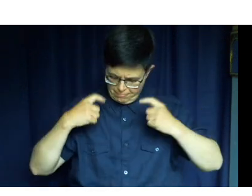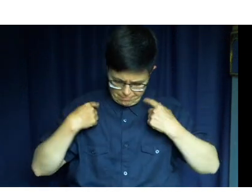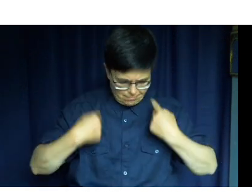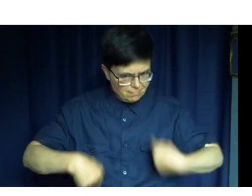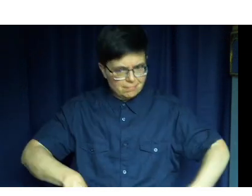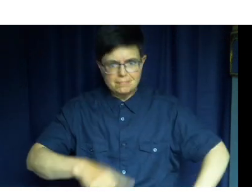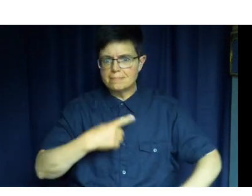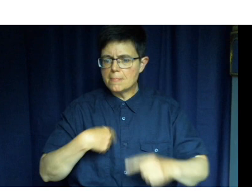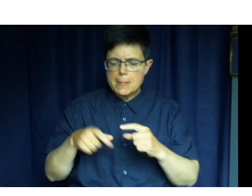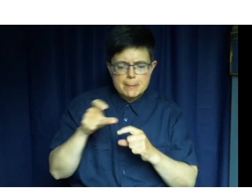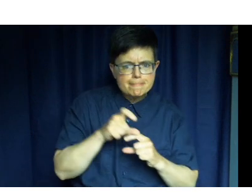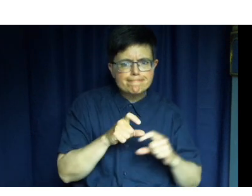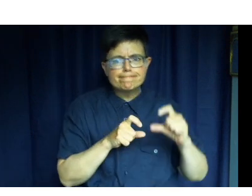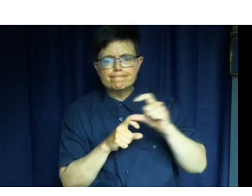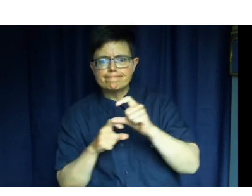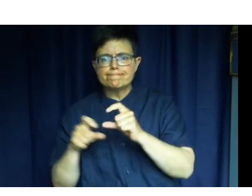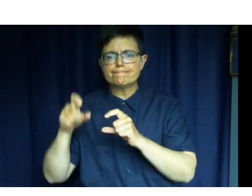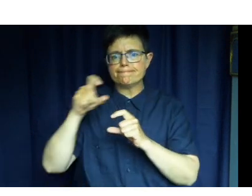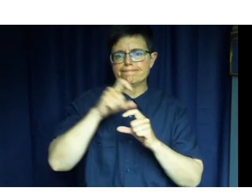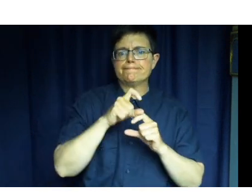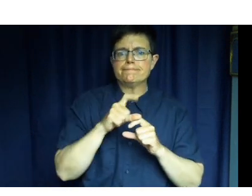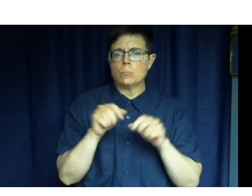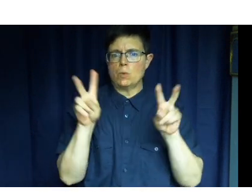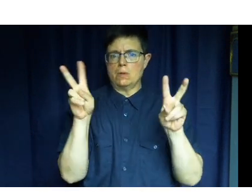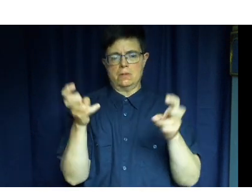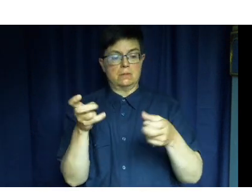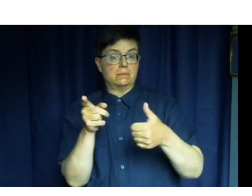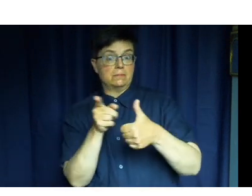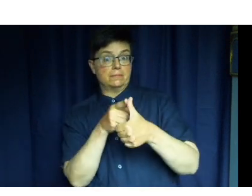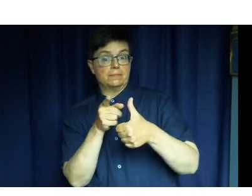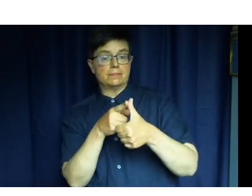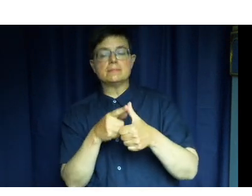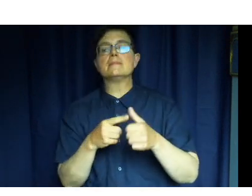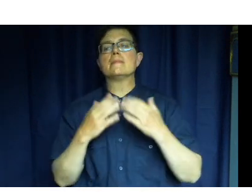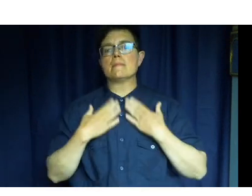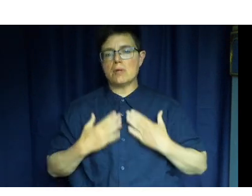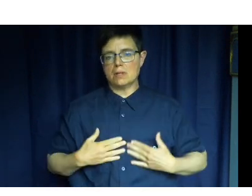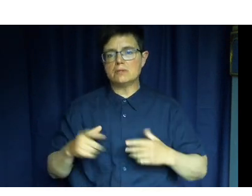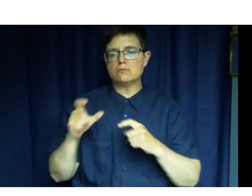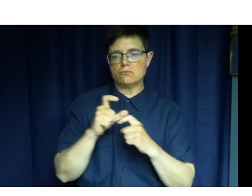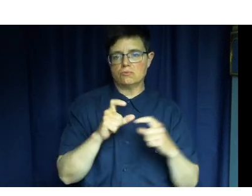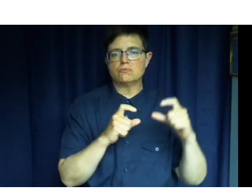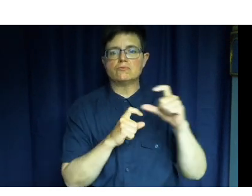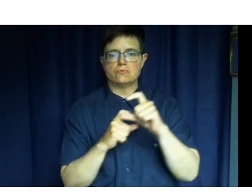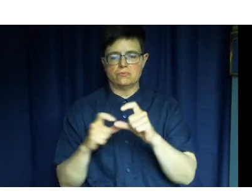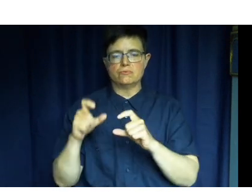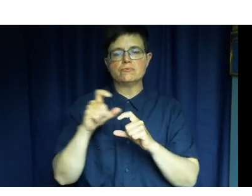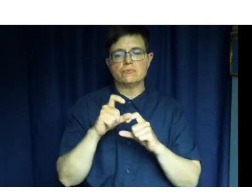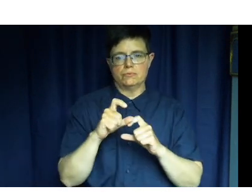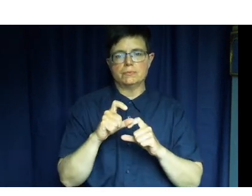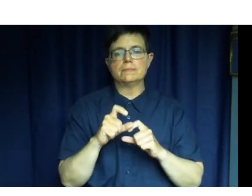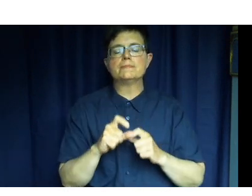state that this body is in? What is its healthiness? And let's call this body structure.